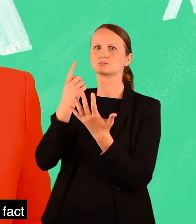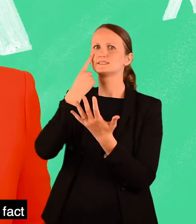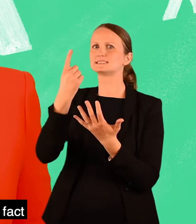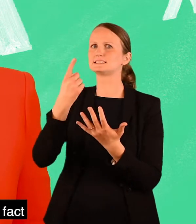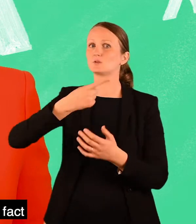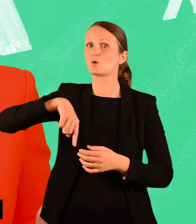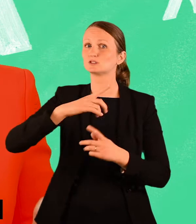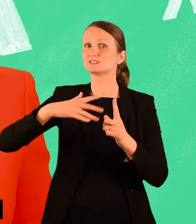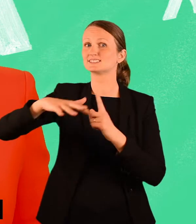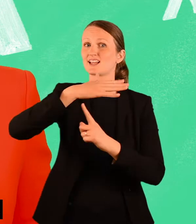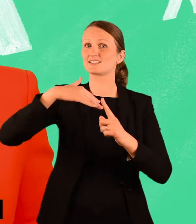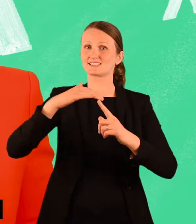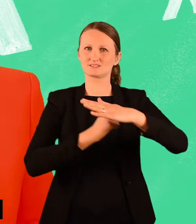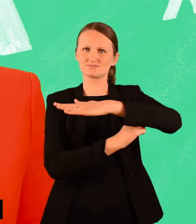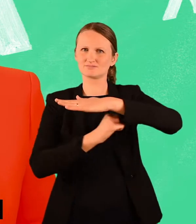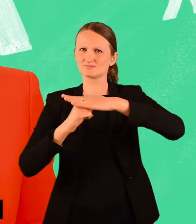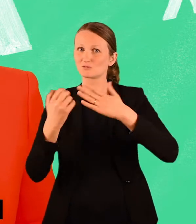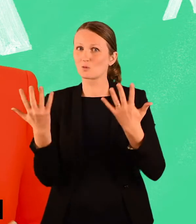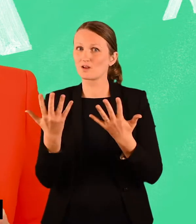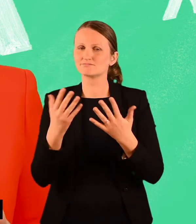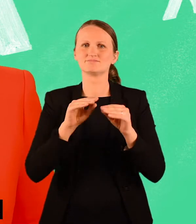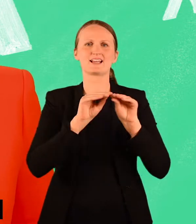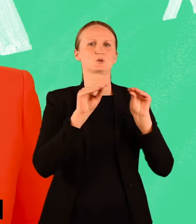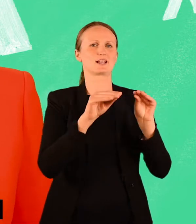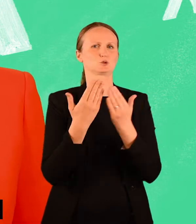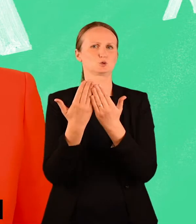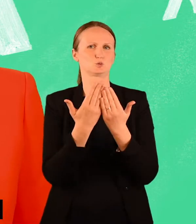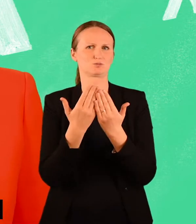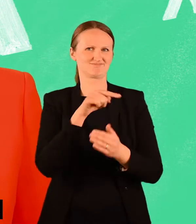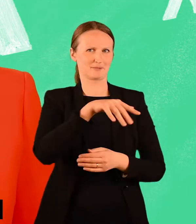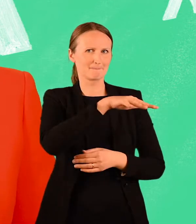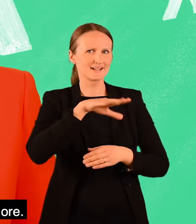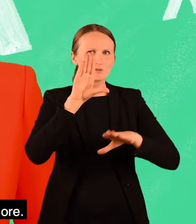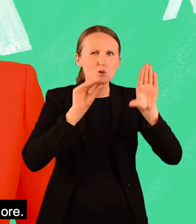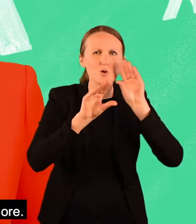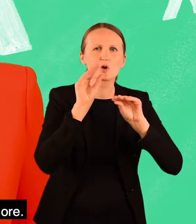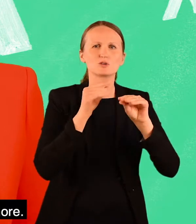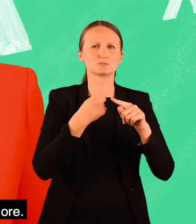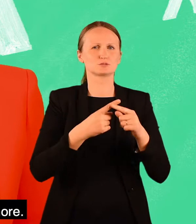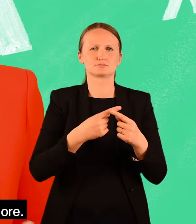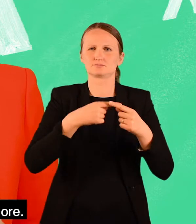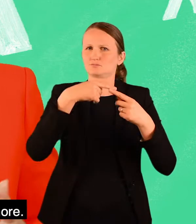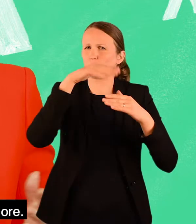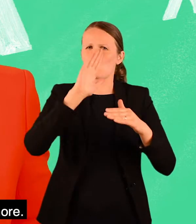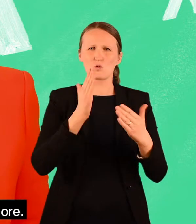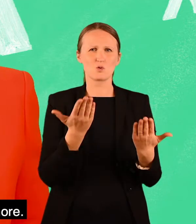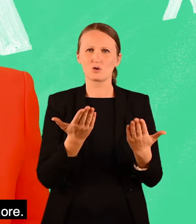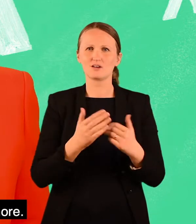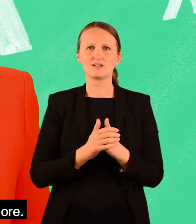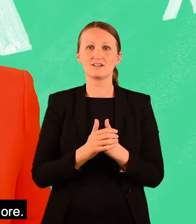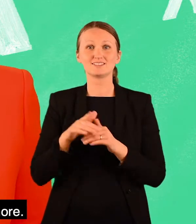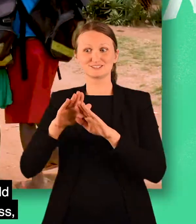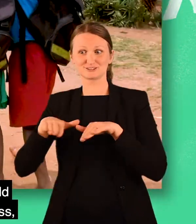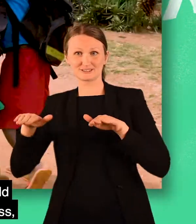underlined the fact that education and schools are the bedrock of societies, places of learning, and so much